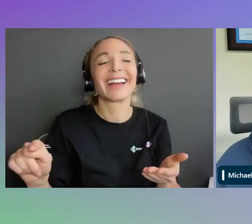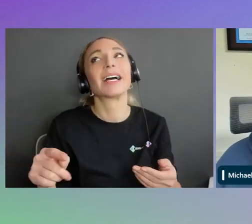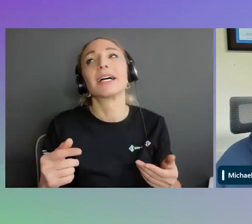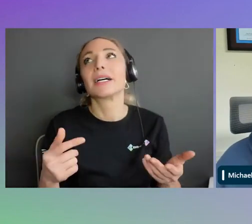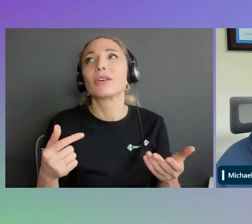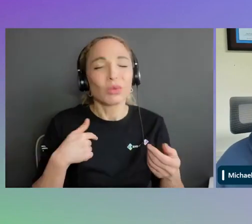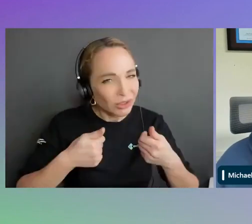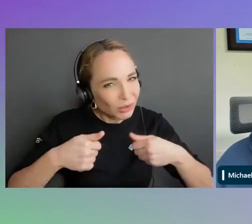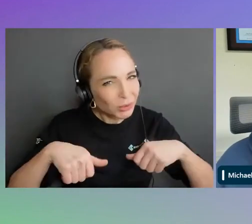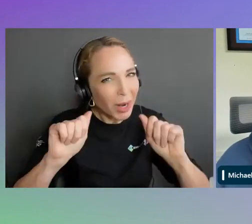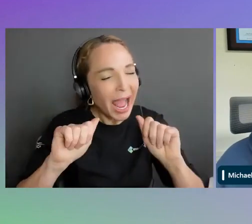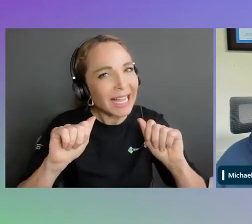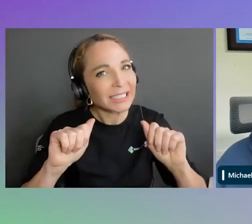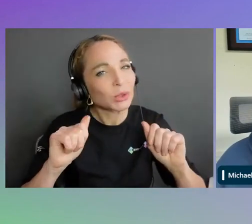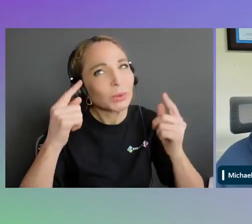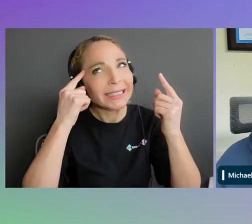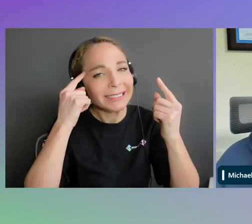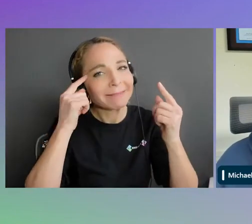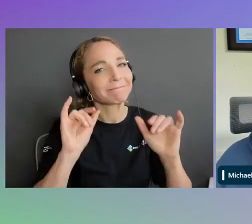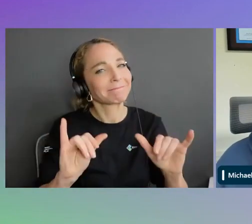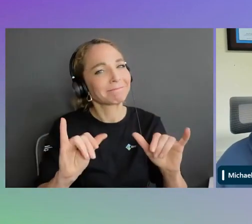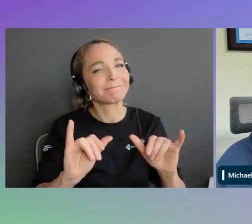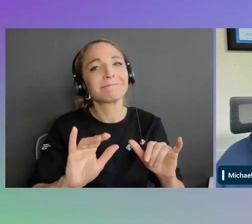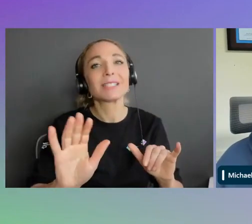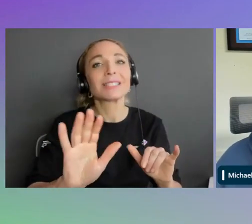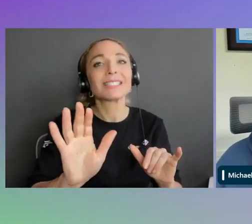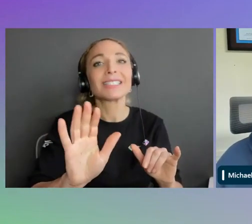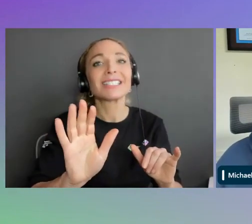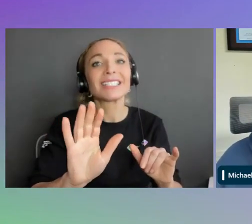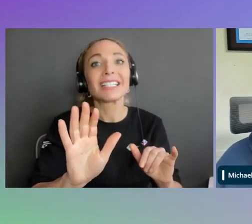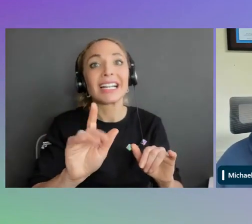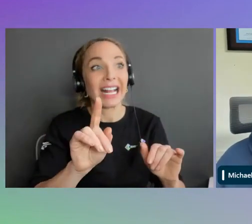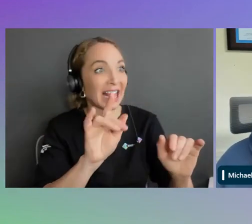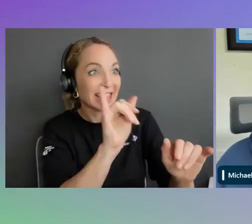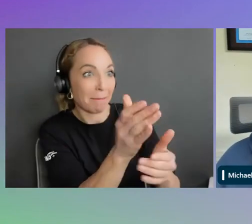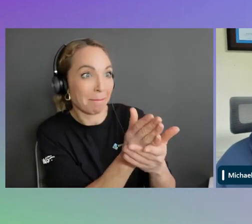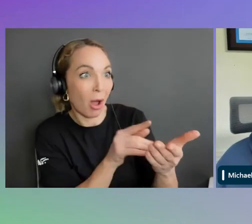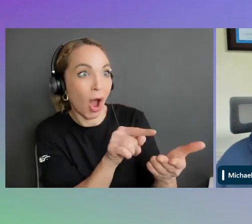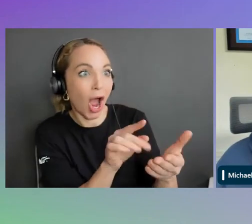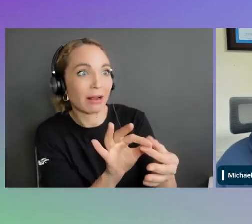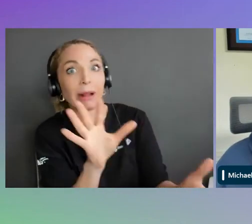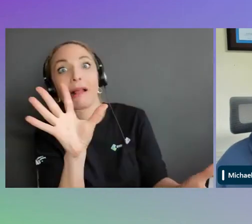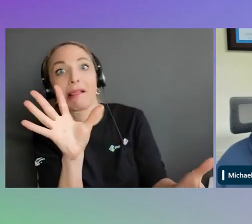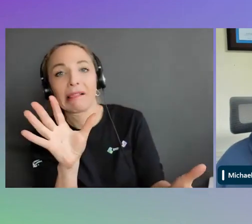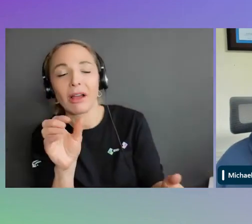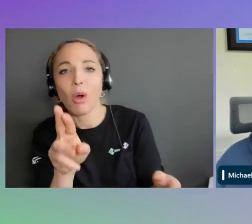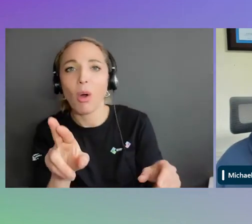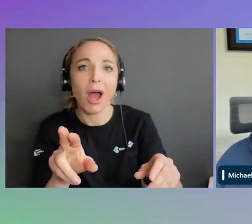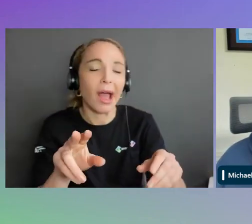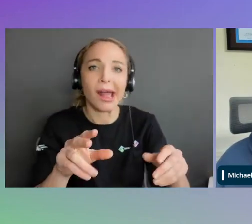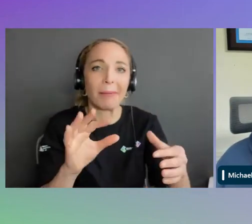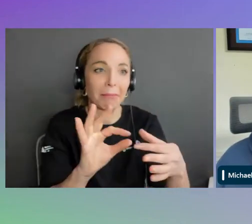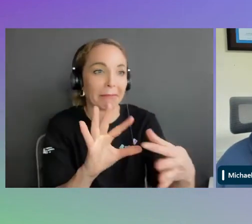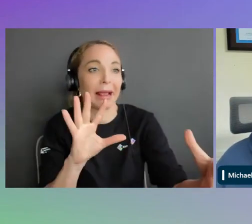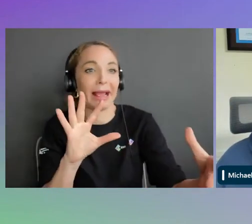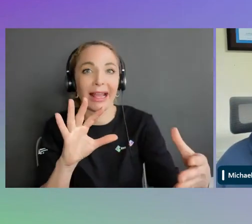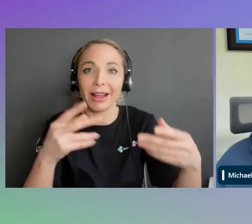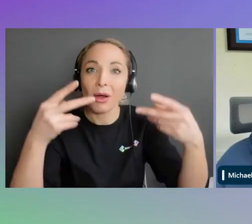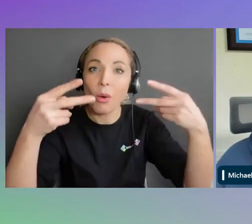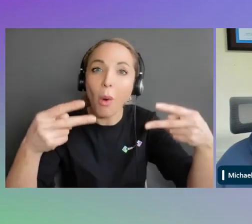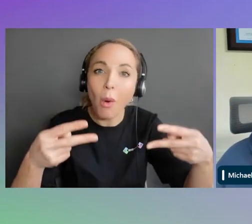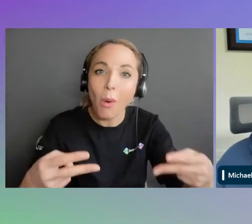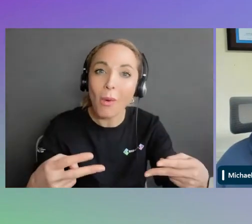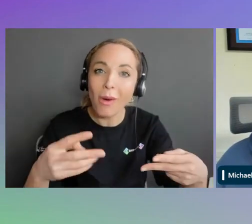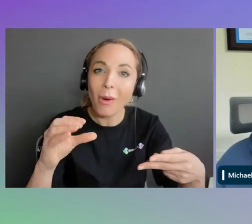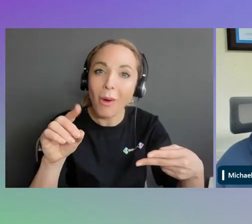are trying to avoid like, hey, don't detach this component, don't break the code, because if you try to